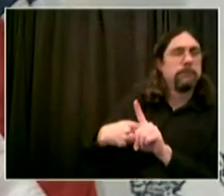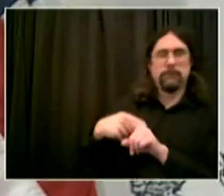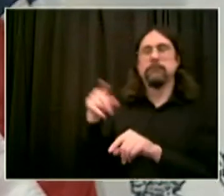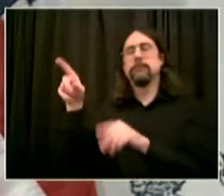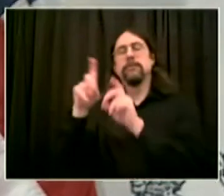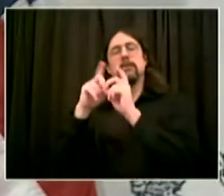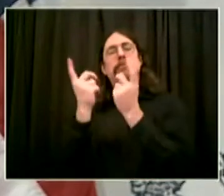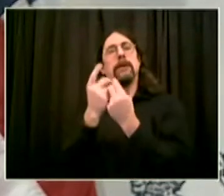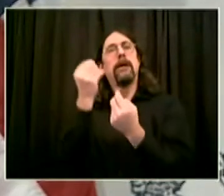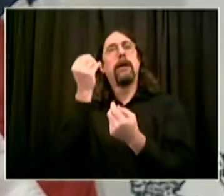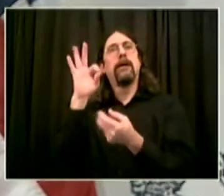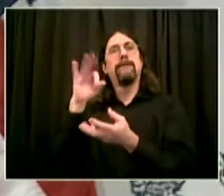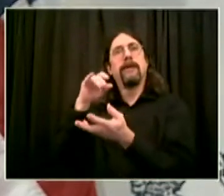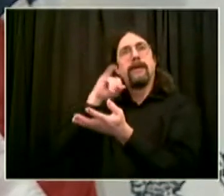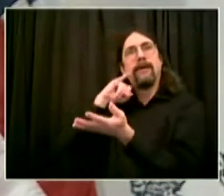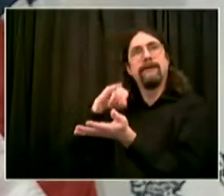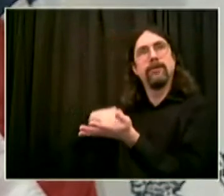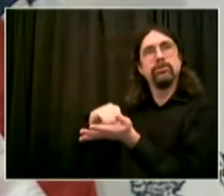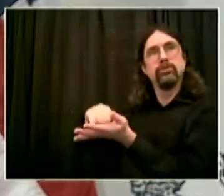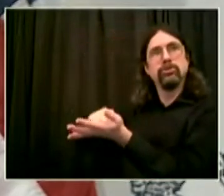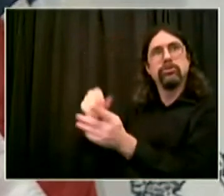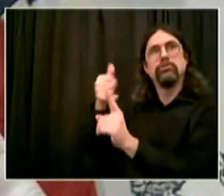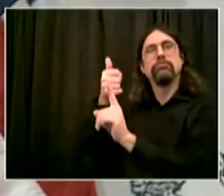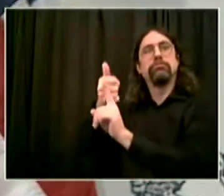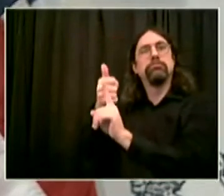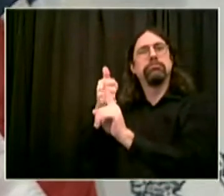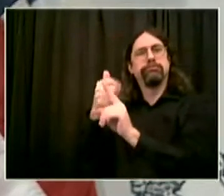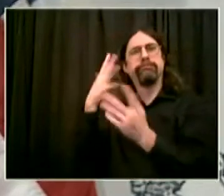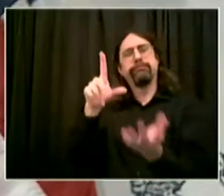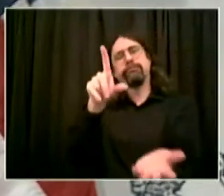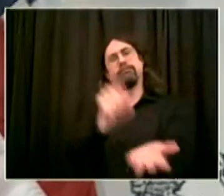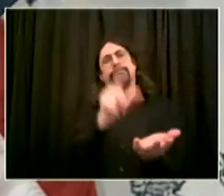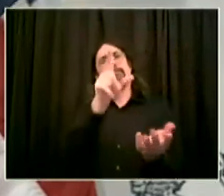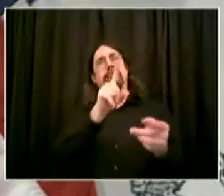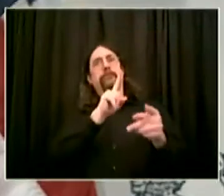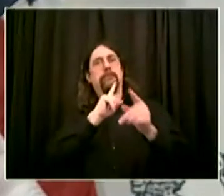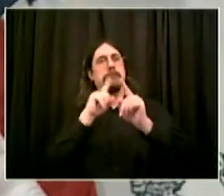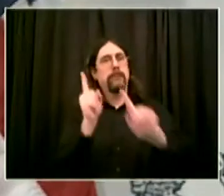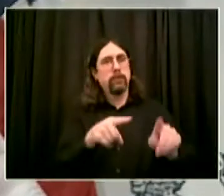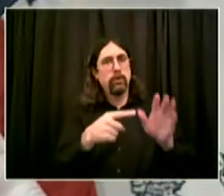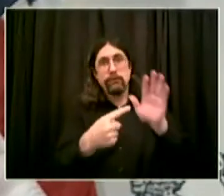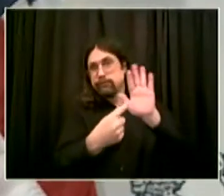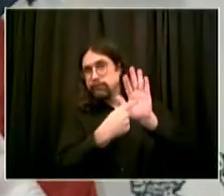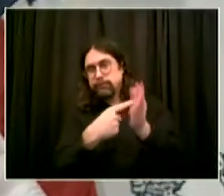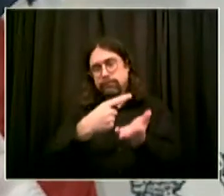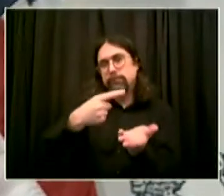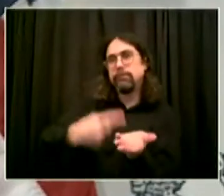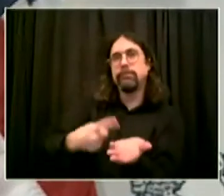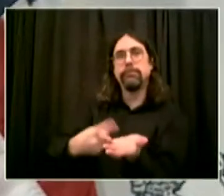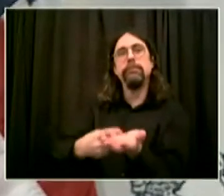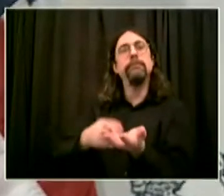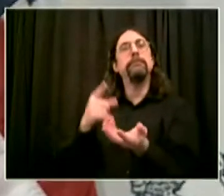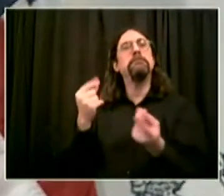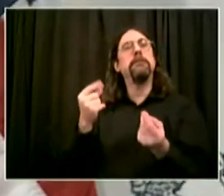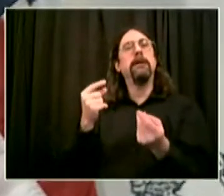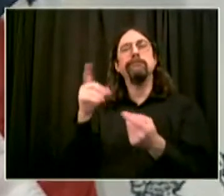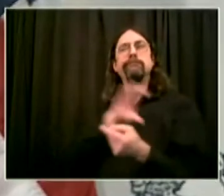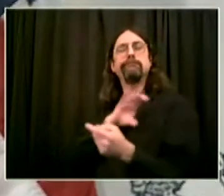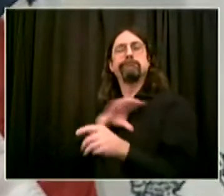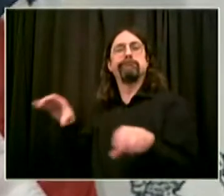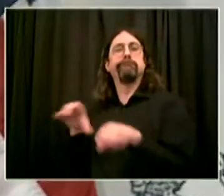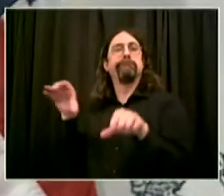the NYPD acted disproportionately in Mott Haven, that the mass arrest of protesters there, quote, severely damaged